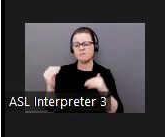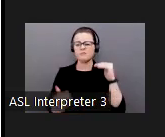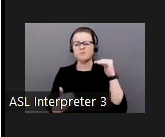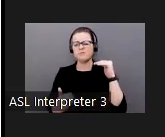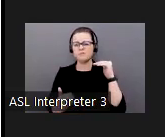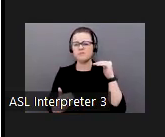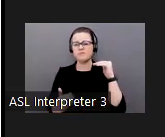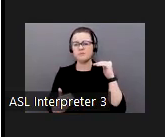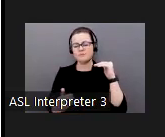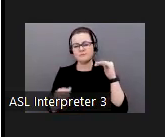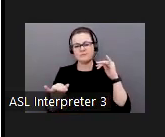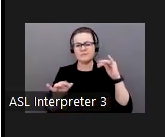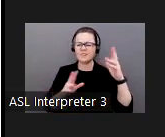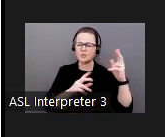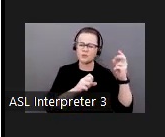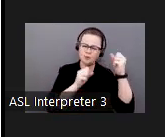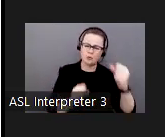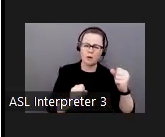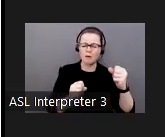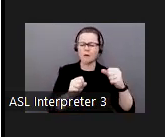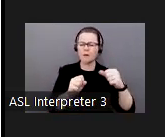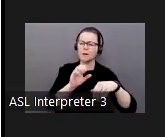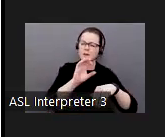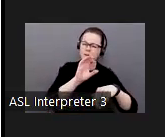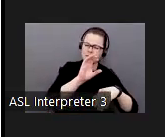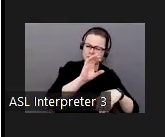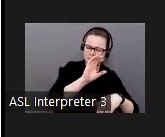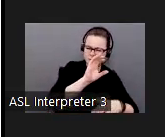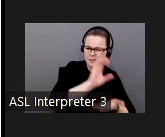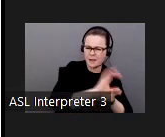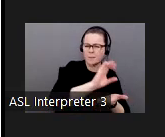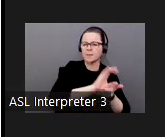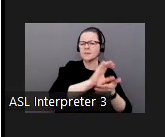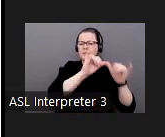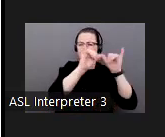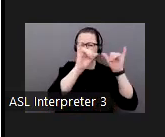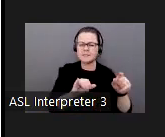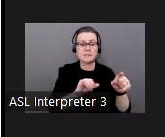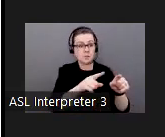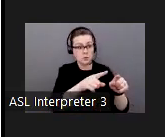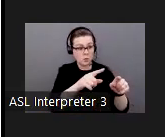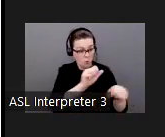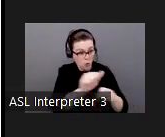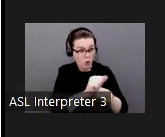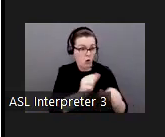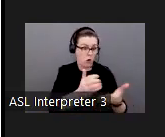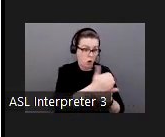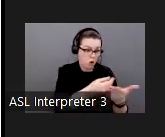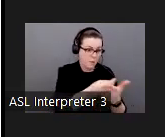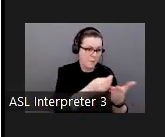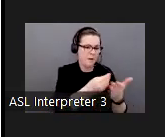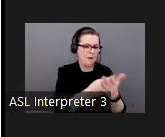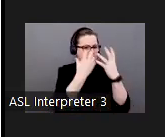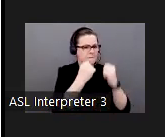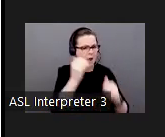of capitalist system that only values people who are, paid earners, those sorts of things. So